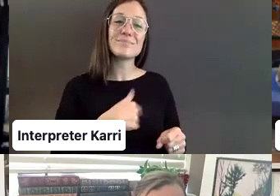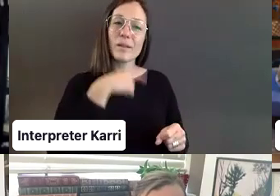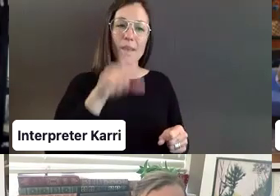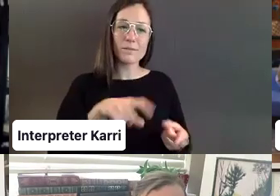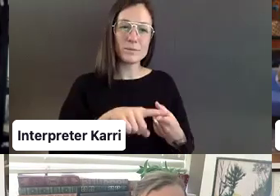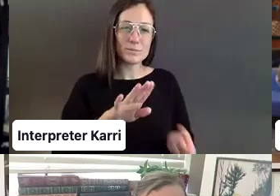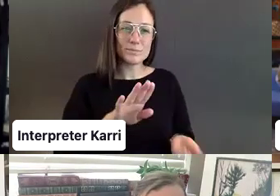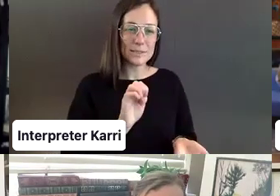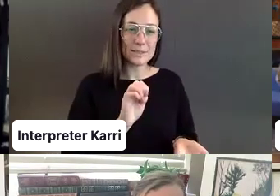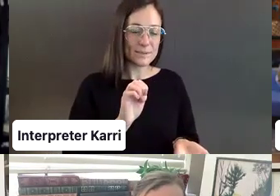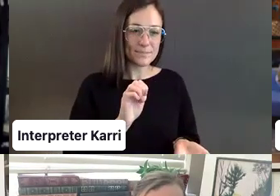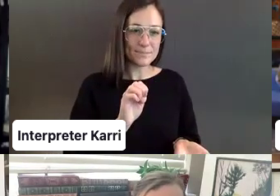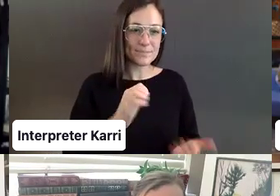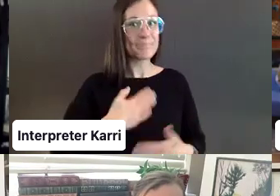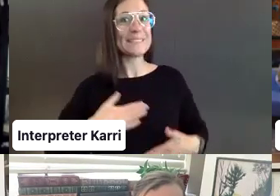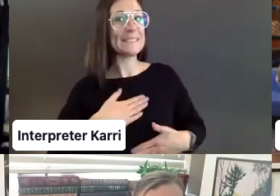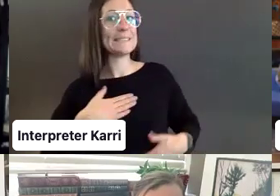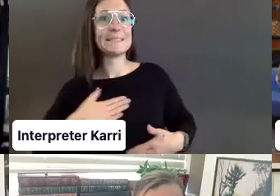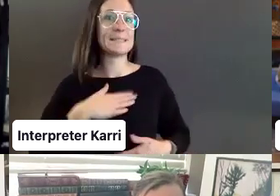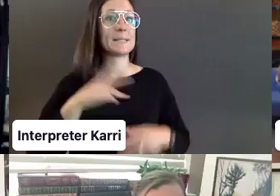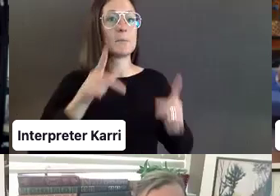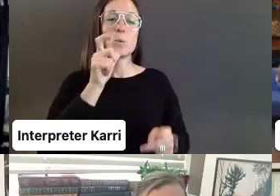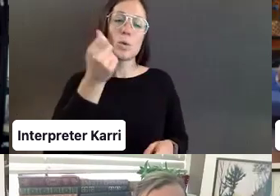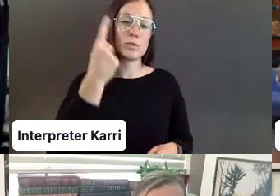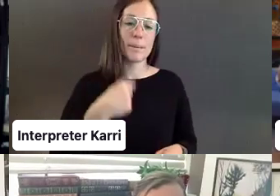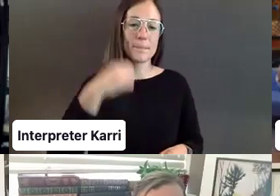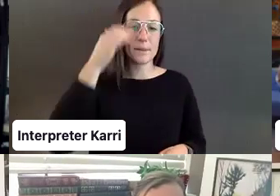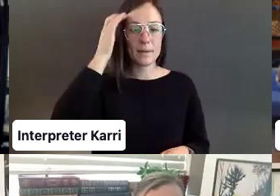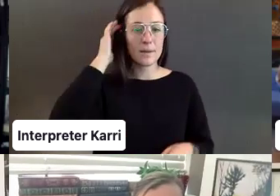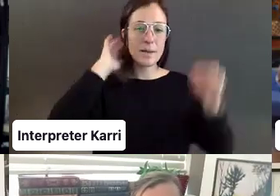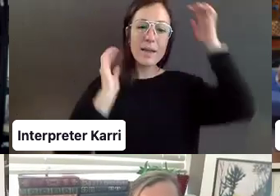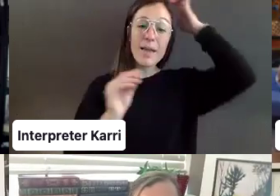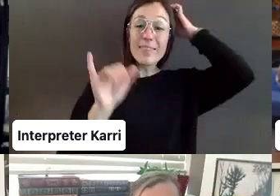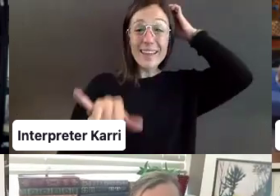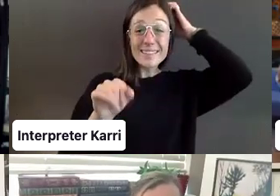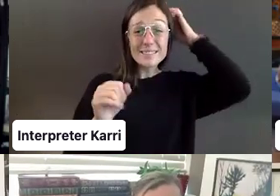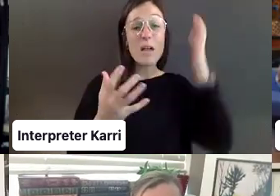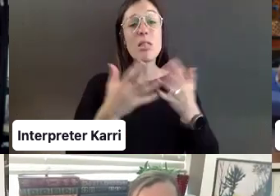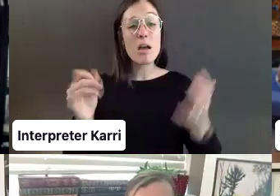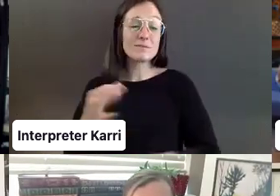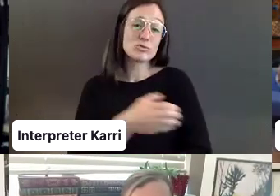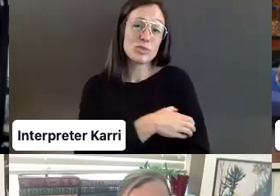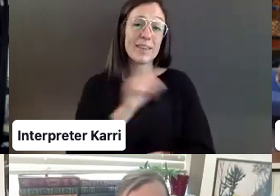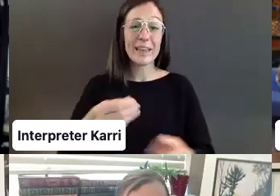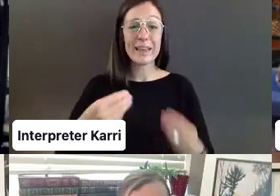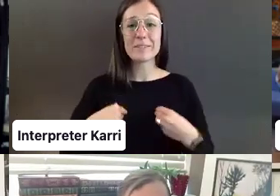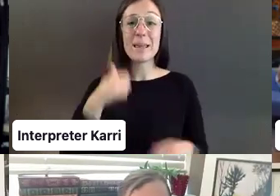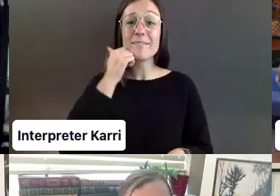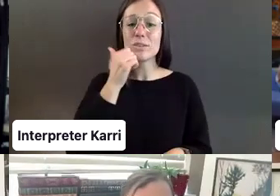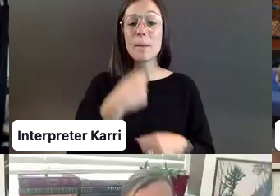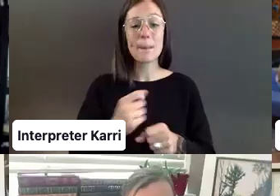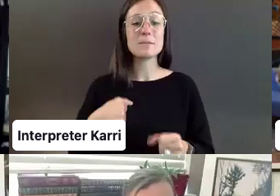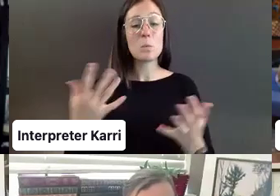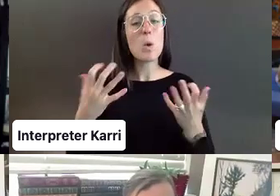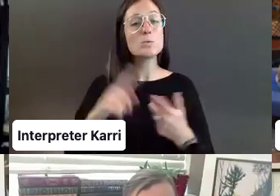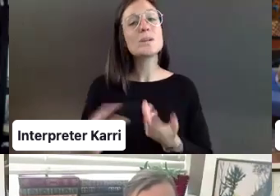be, pleasing people who don't get you. And that is a lot of strength that gives me every day, makes me want to